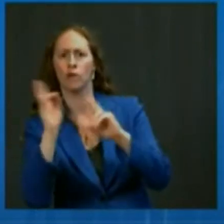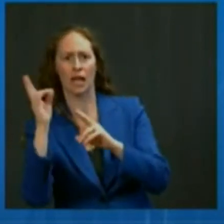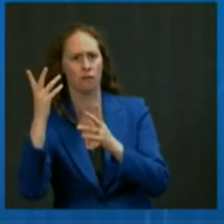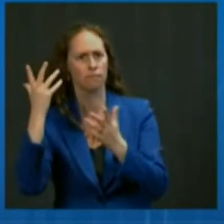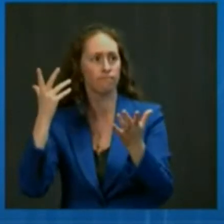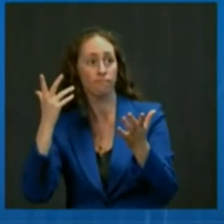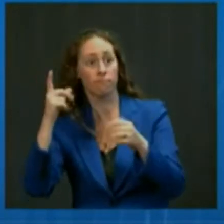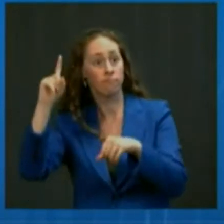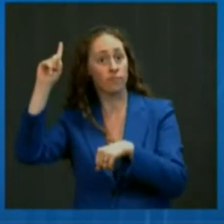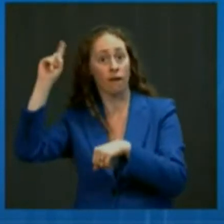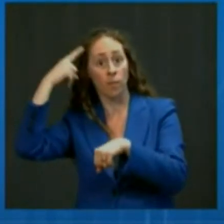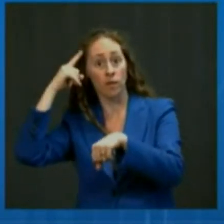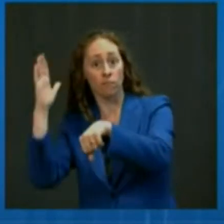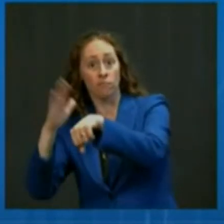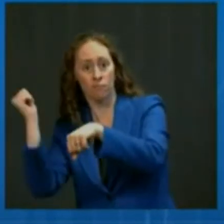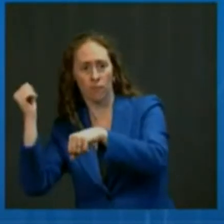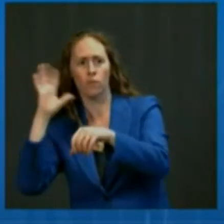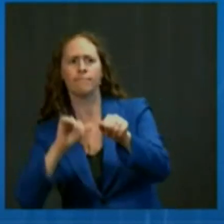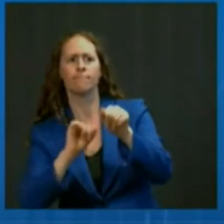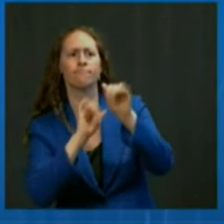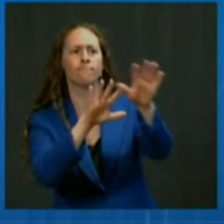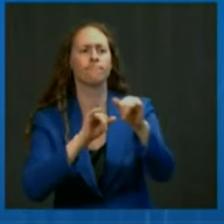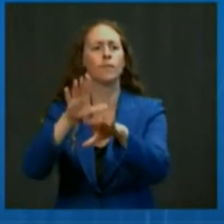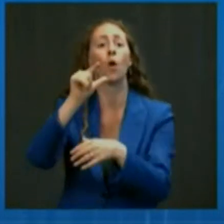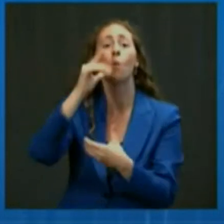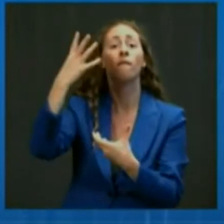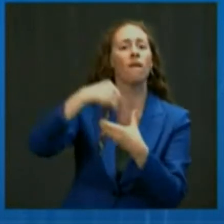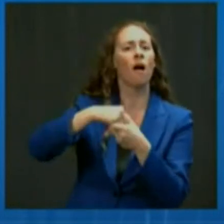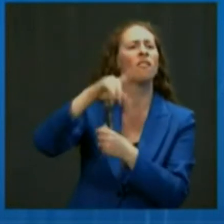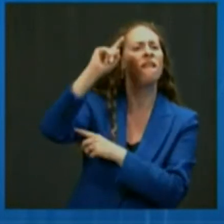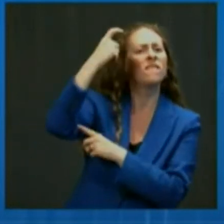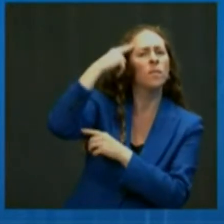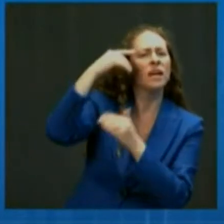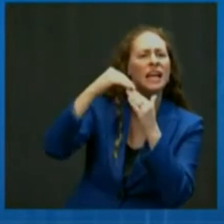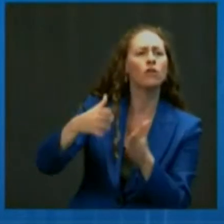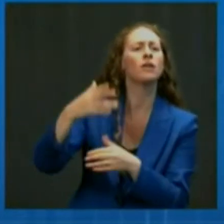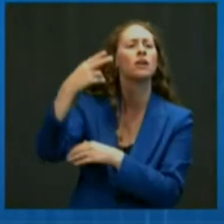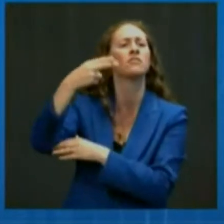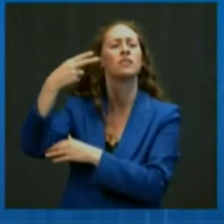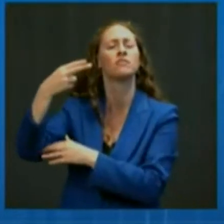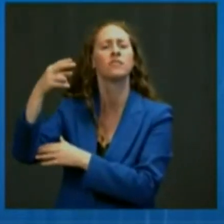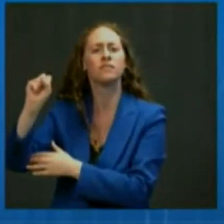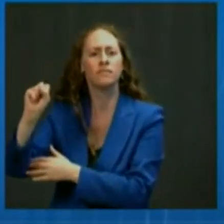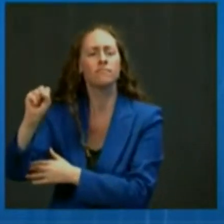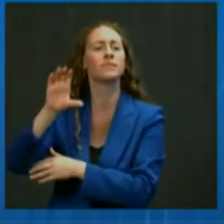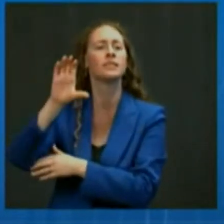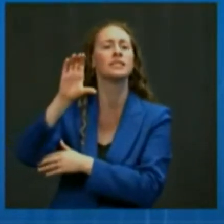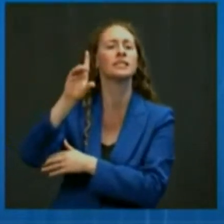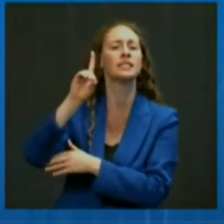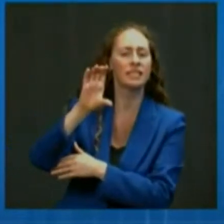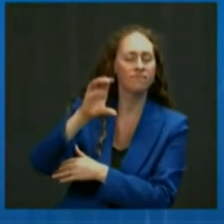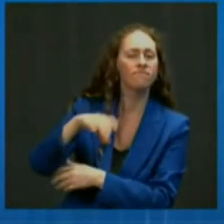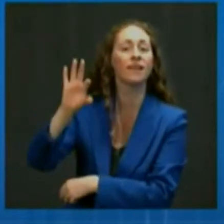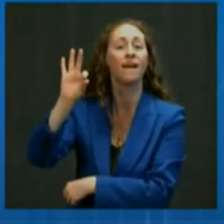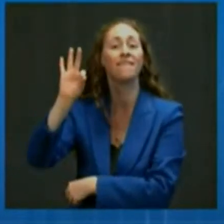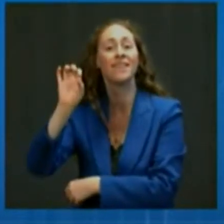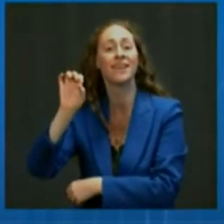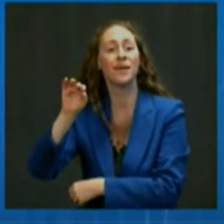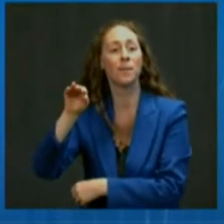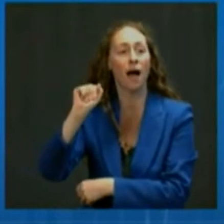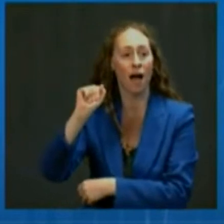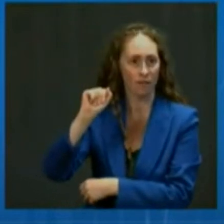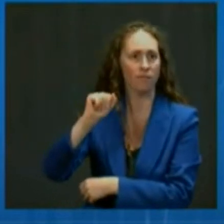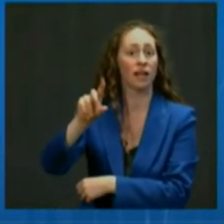resources from HHS, CDC, FEMA, the Department of Defense, and the Department of Veterans